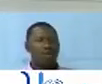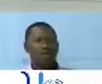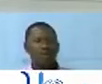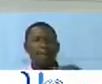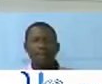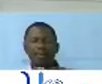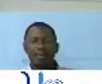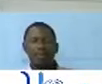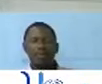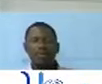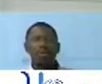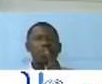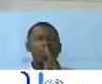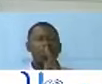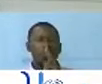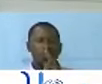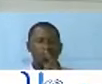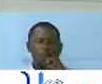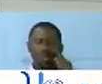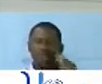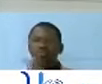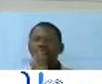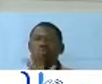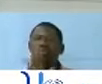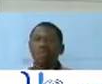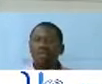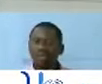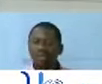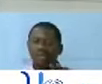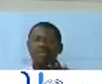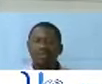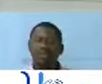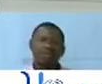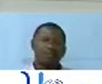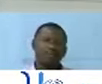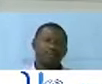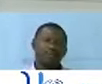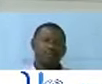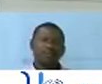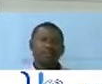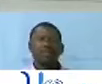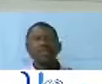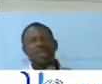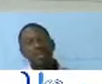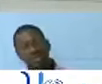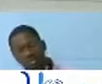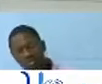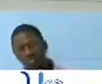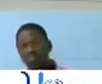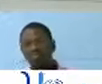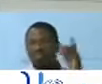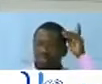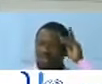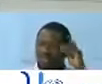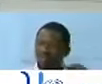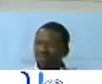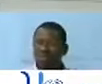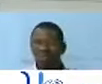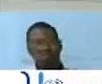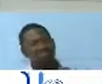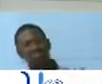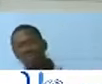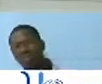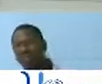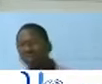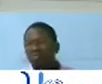biir. Vested interests. Ño xamné nak gisoon nañ ay ngañmaa. Economic, political, or what have you. Lu jëm ci mbiri koppar